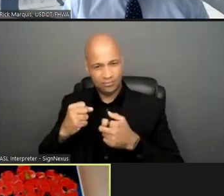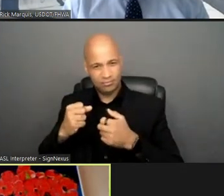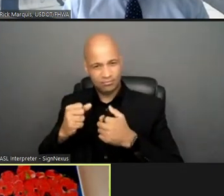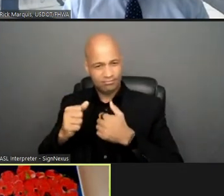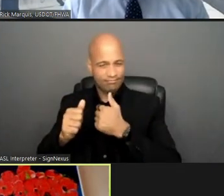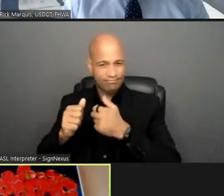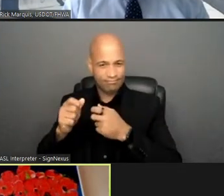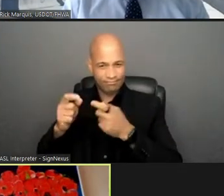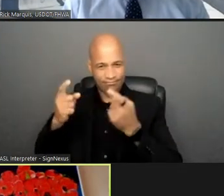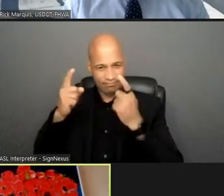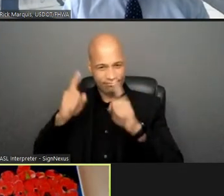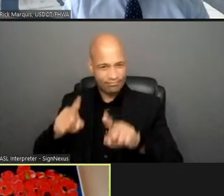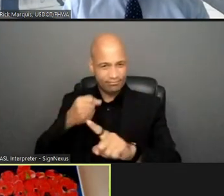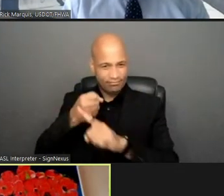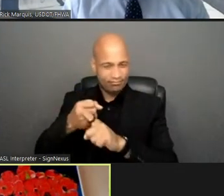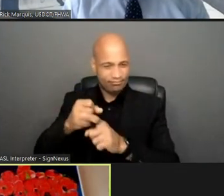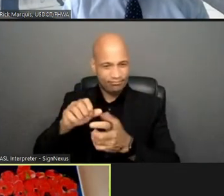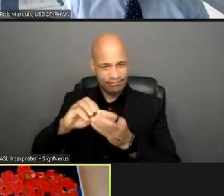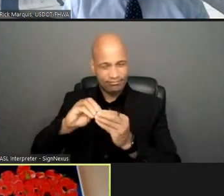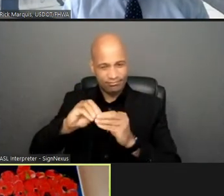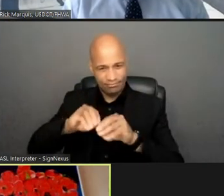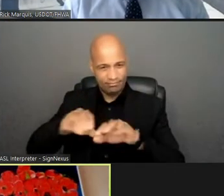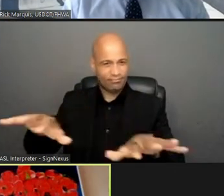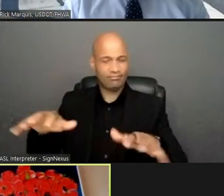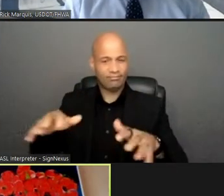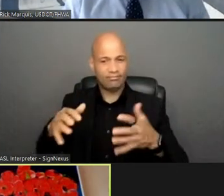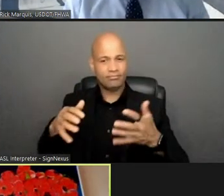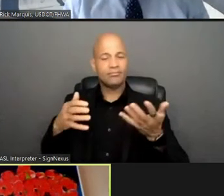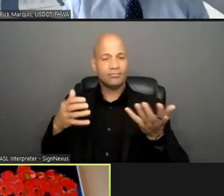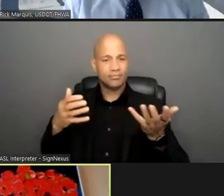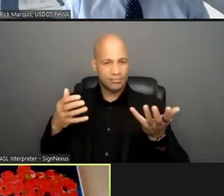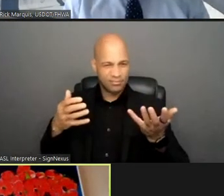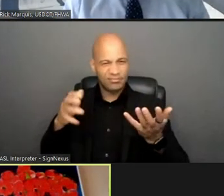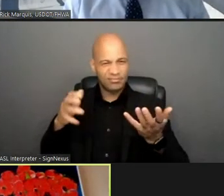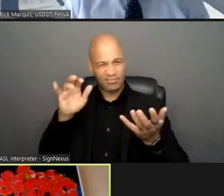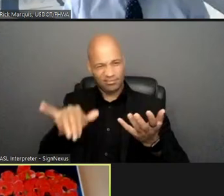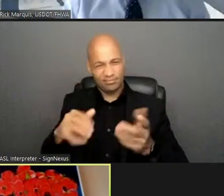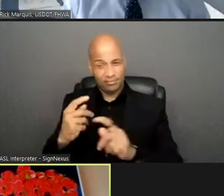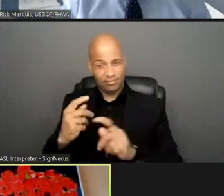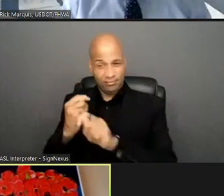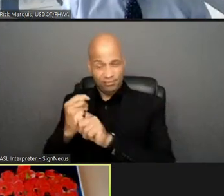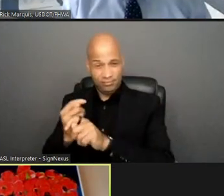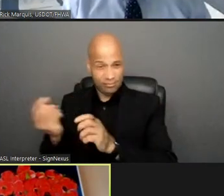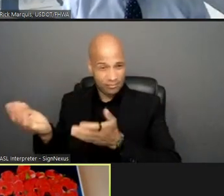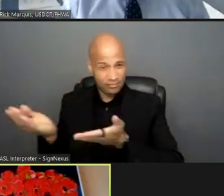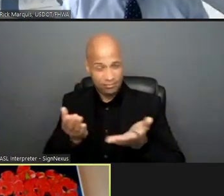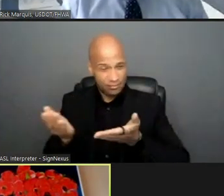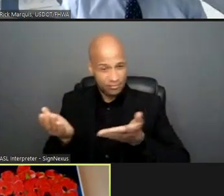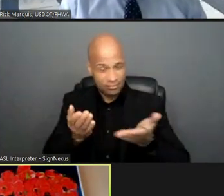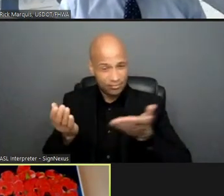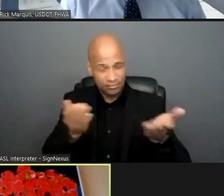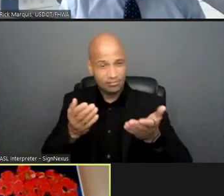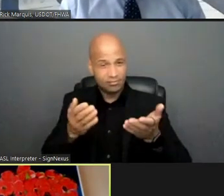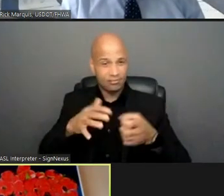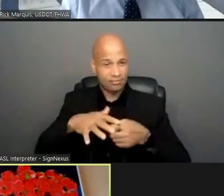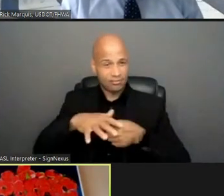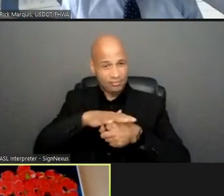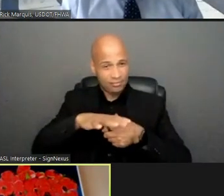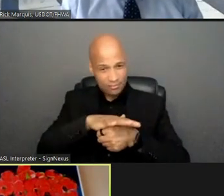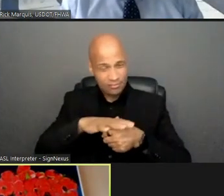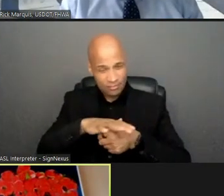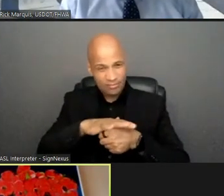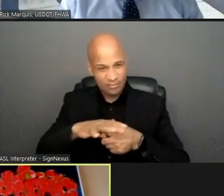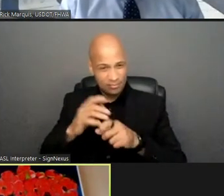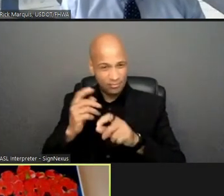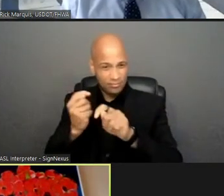that one of the approaches would be exempting trucks that bring vitamins and fruits and vegetables to Manhattan Community District three I think president